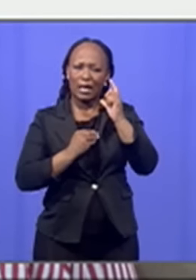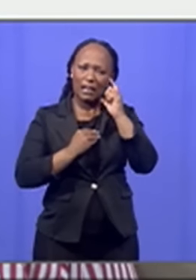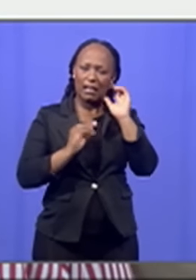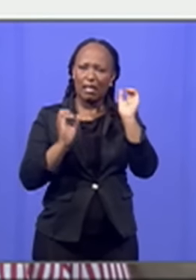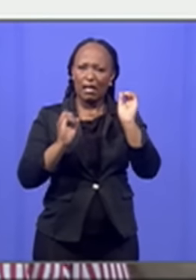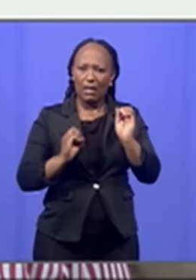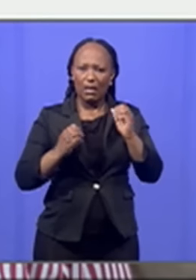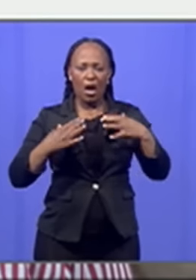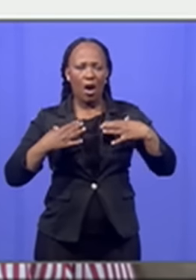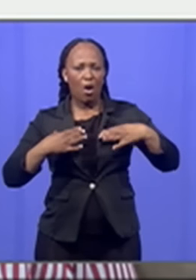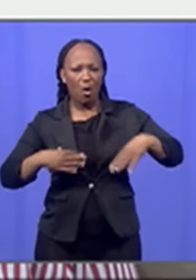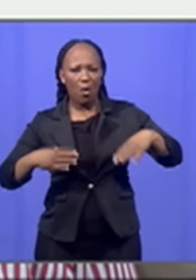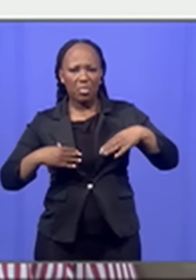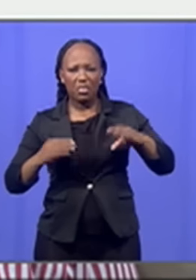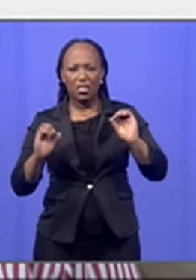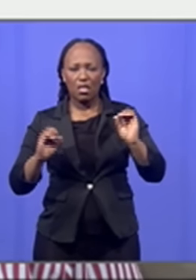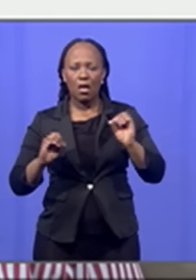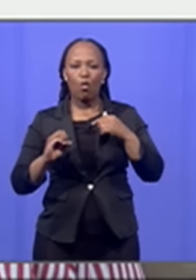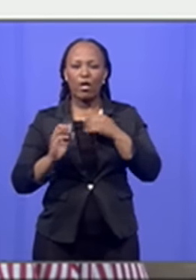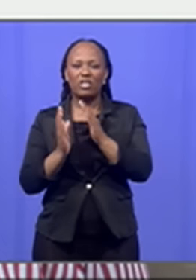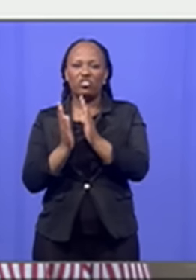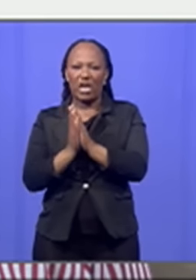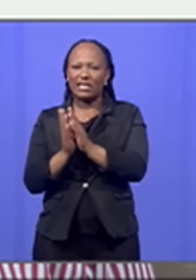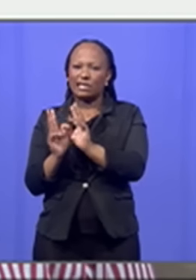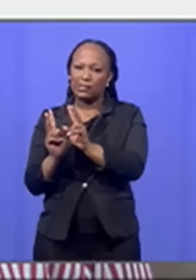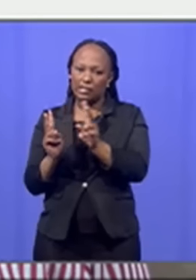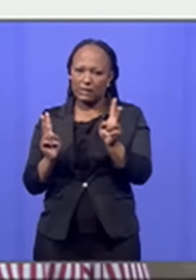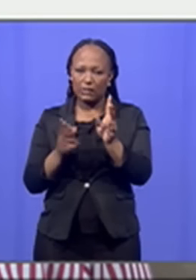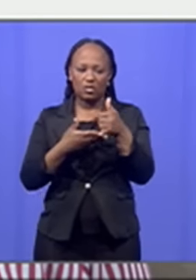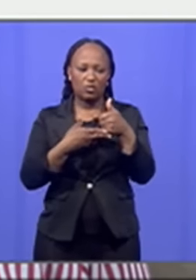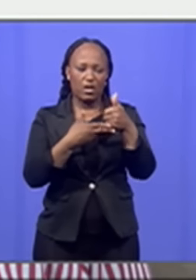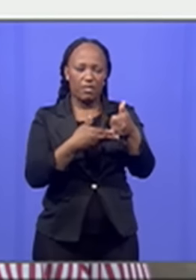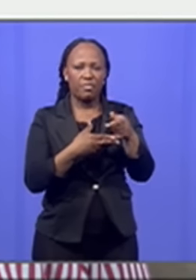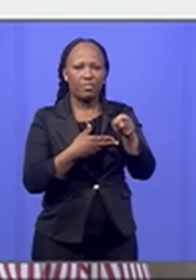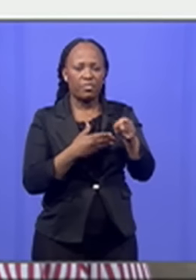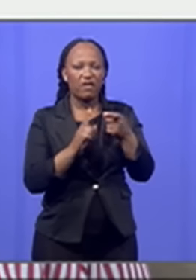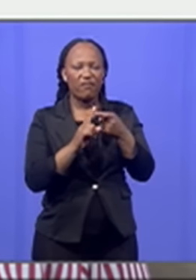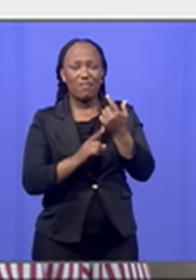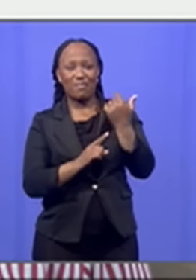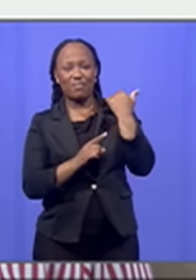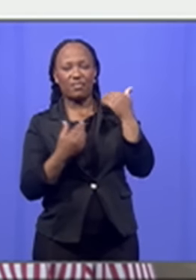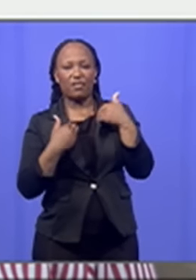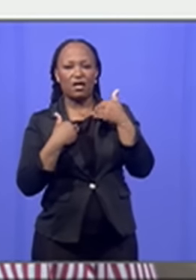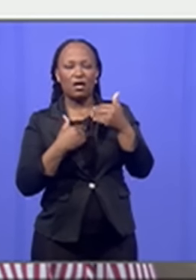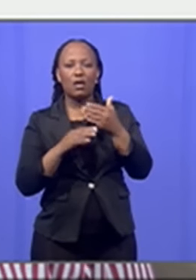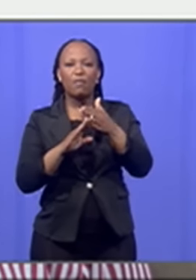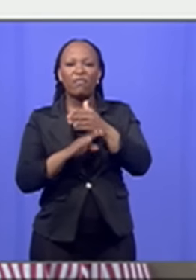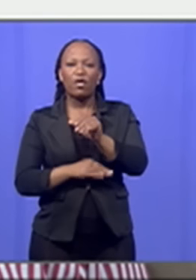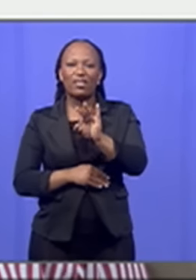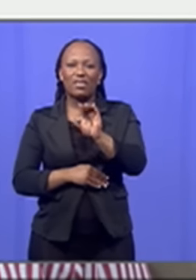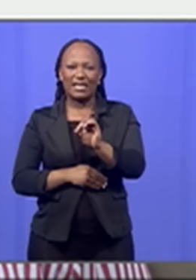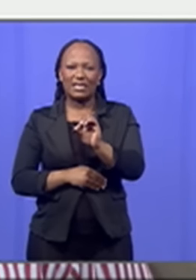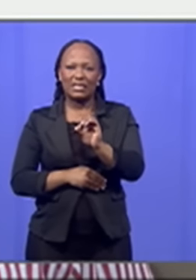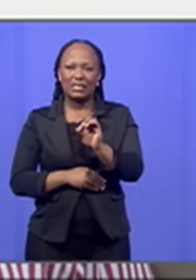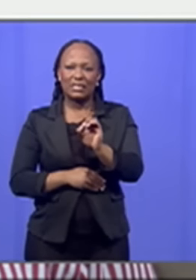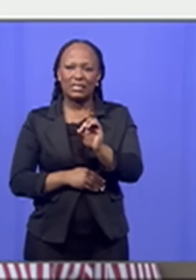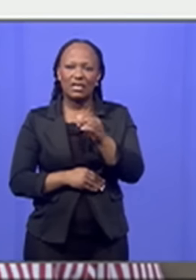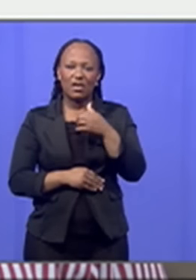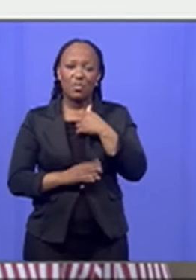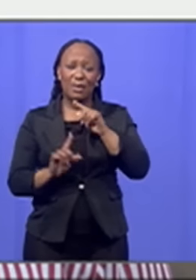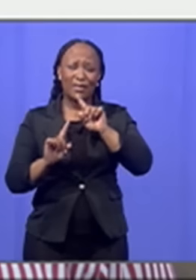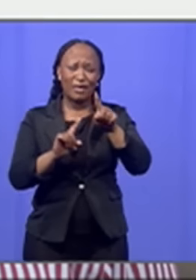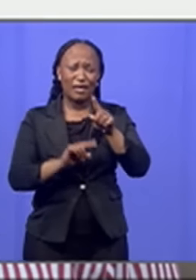tša o apara re dulele ka dikereke ra tara ba thuša from mathomong ka before the 30 le ra ba saletšo ba